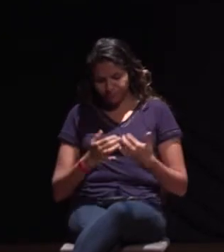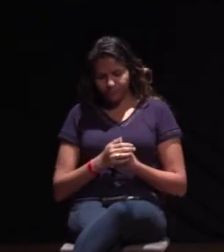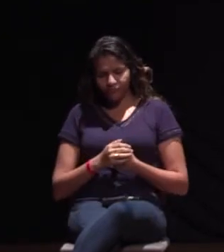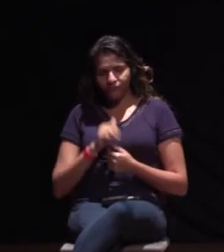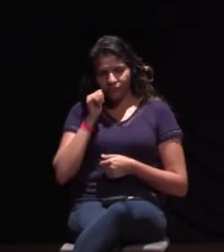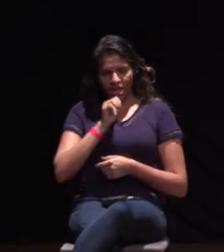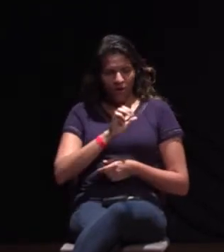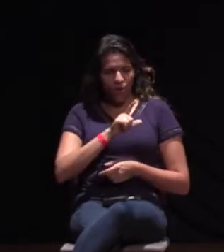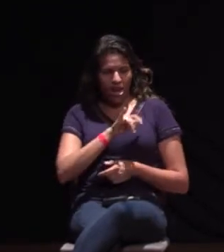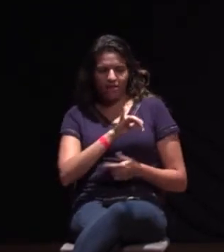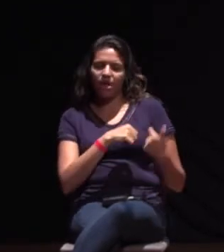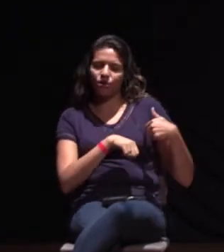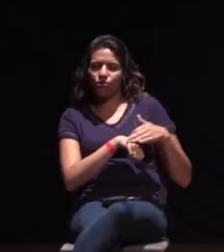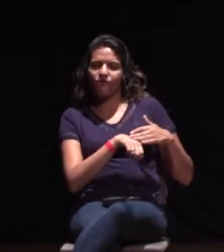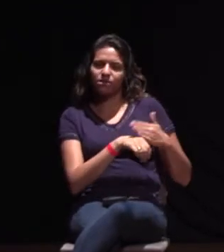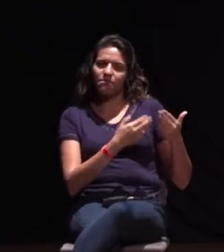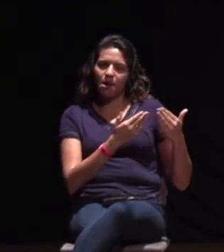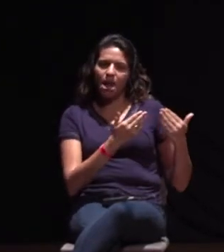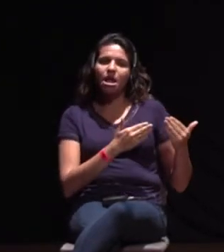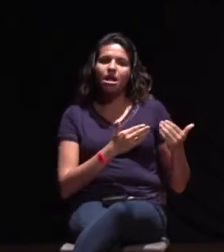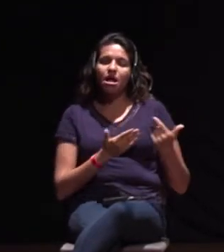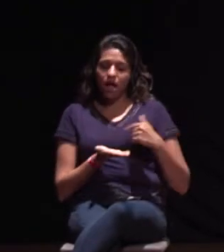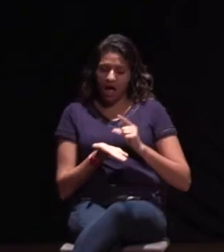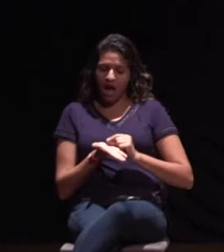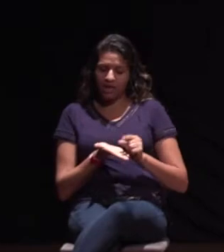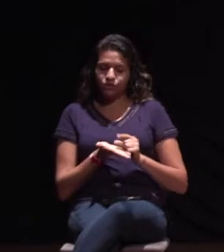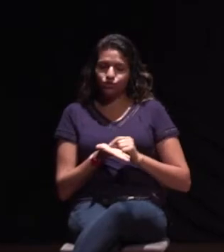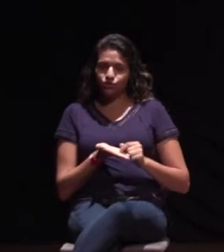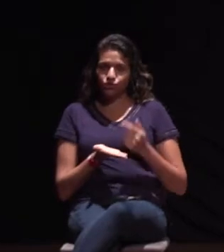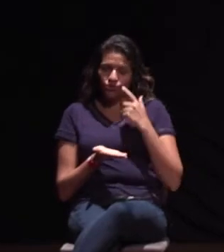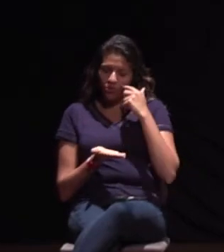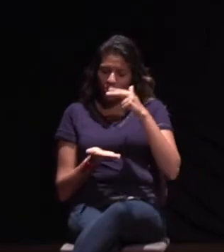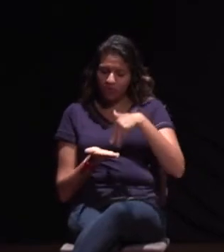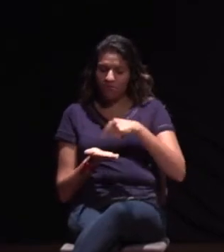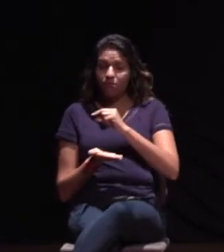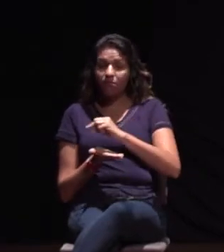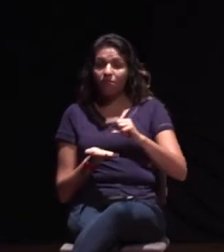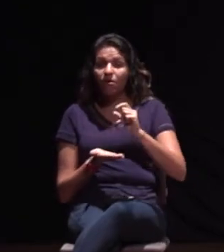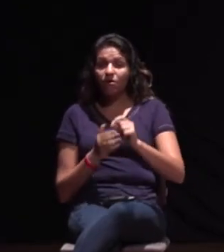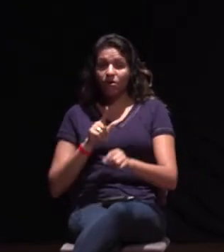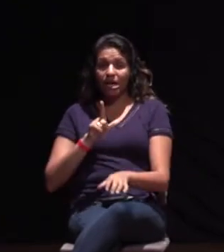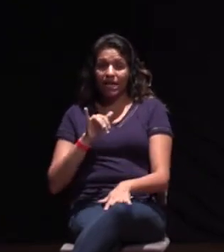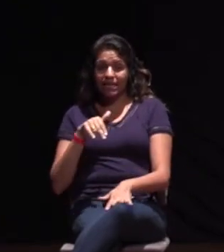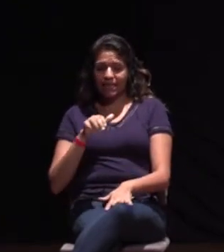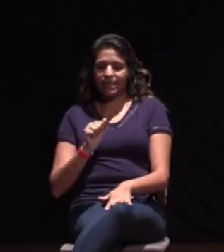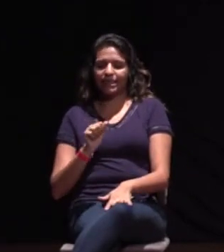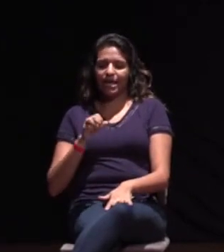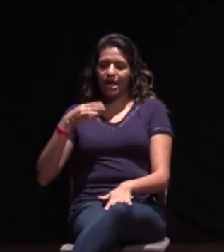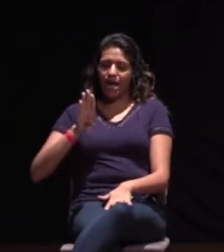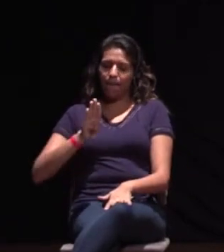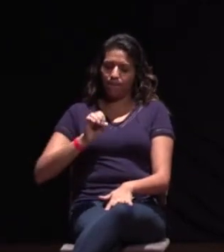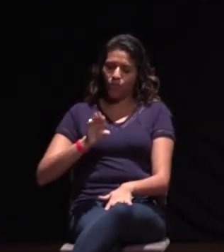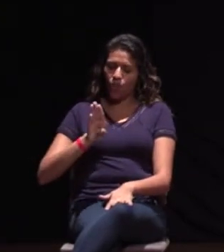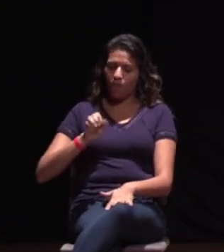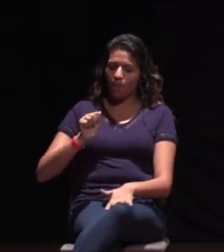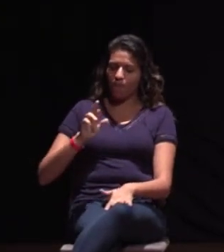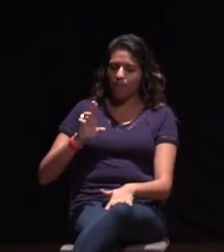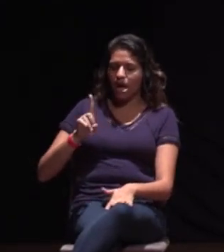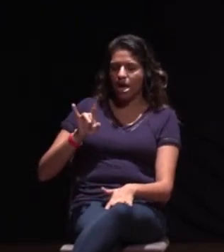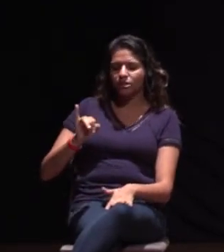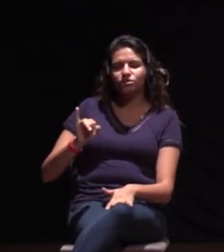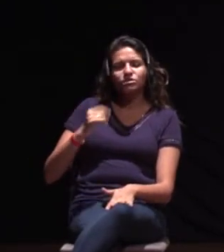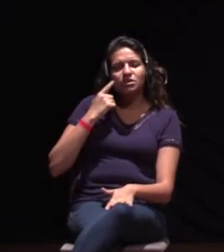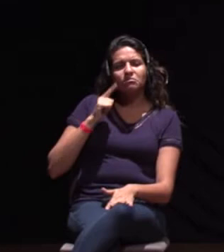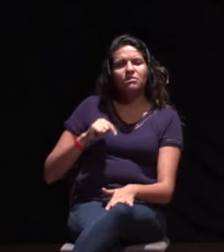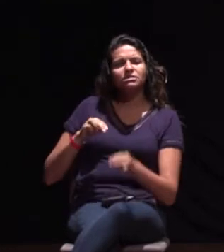thinking of MASP as an anti-museum, and I do understand why, going there and seeing an exhibition space where all the walls are